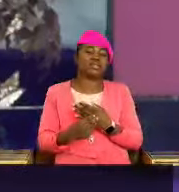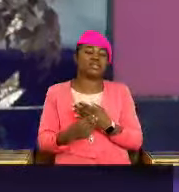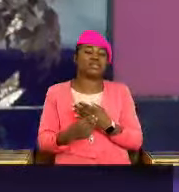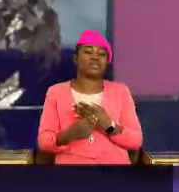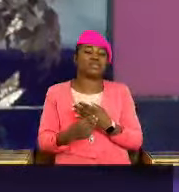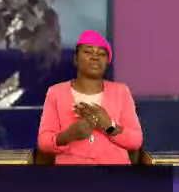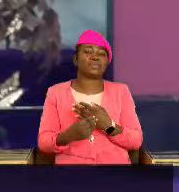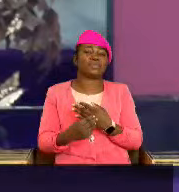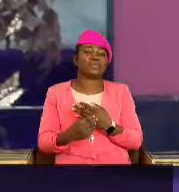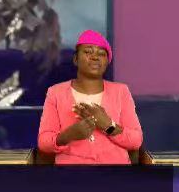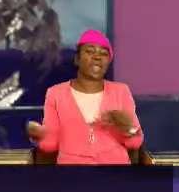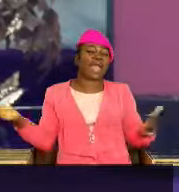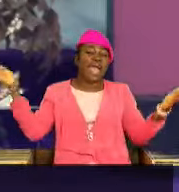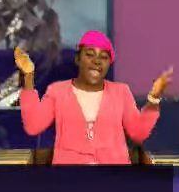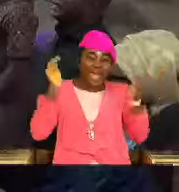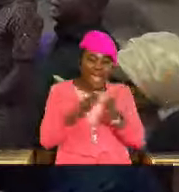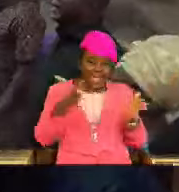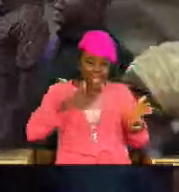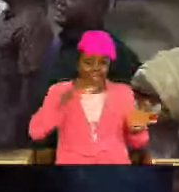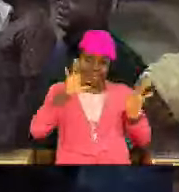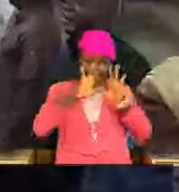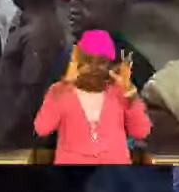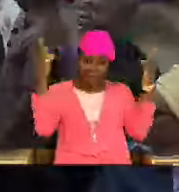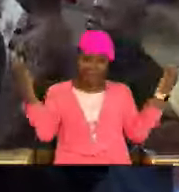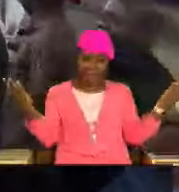judgment against my